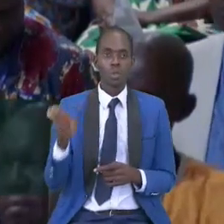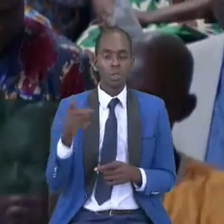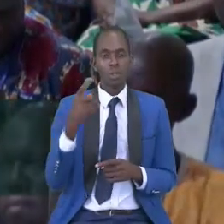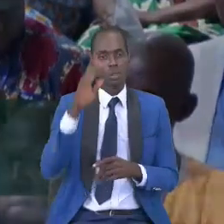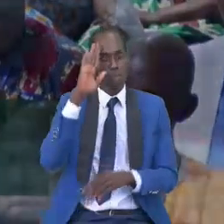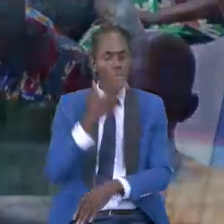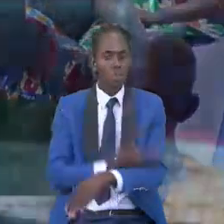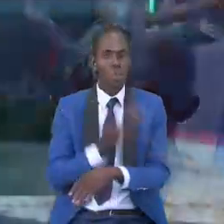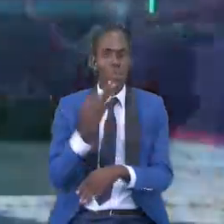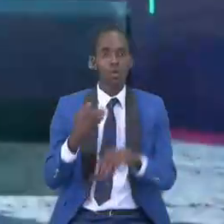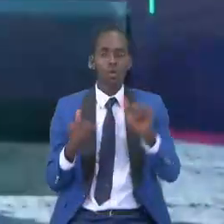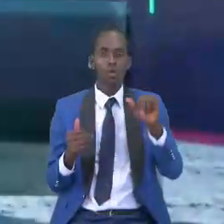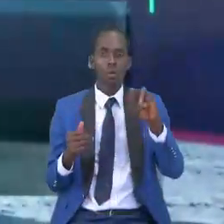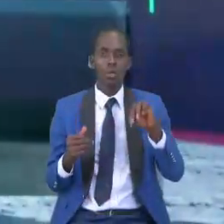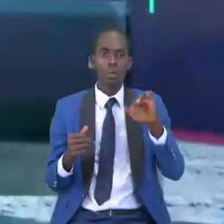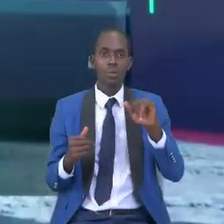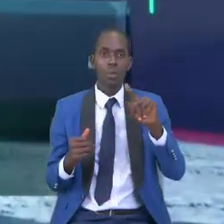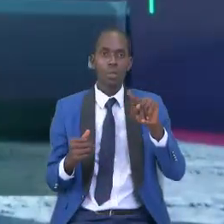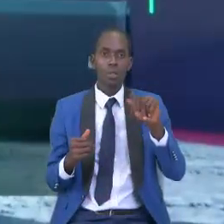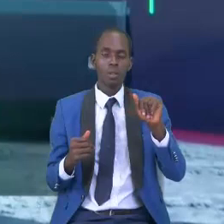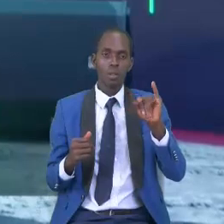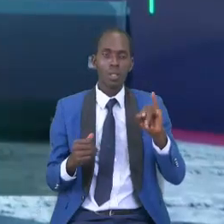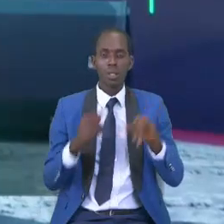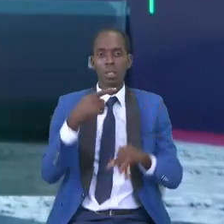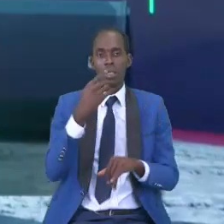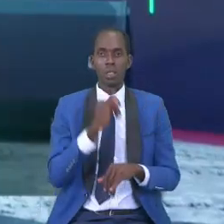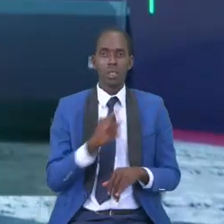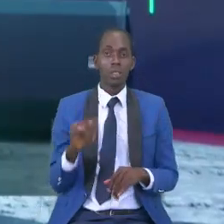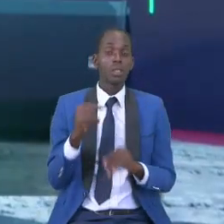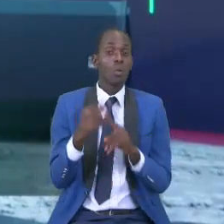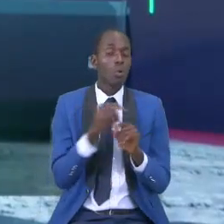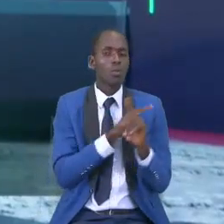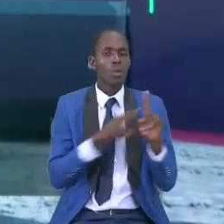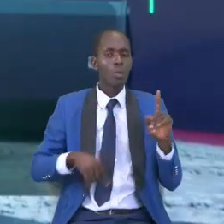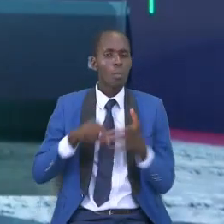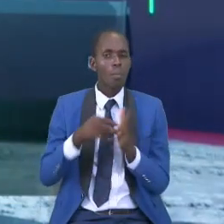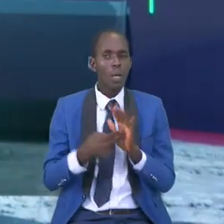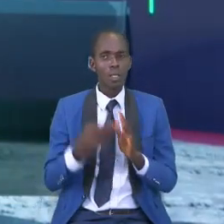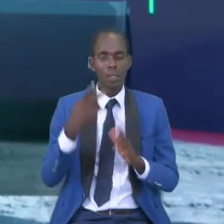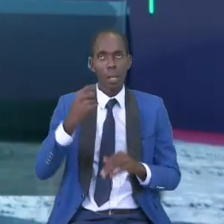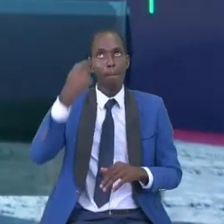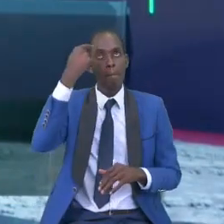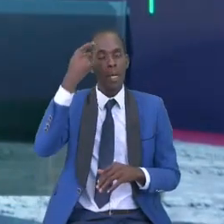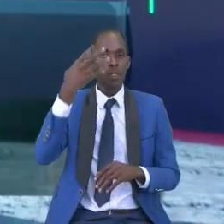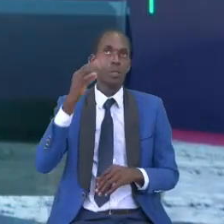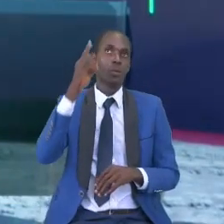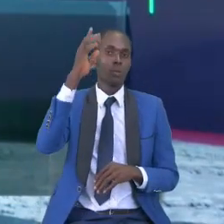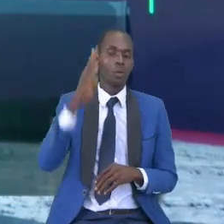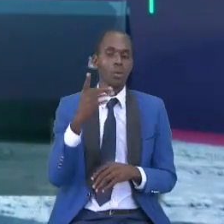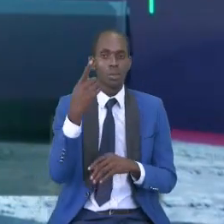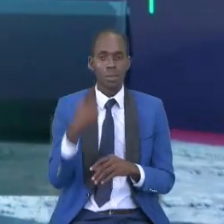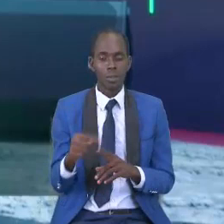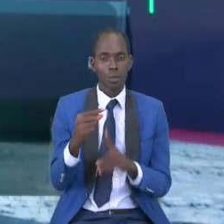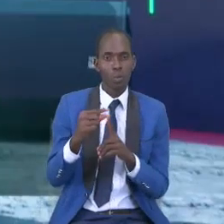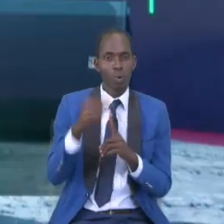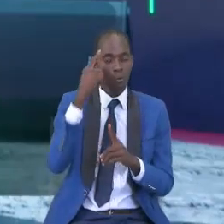of Amittai. The word of the Lord, that means the might of God, the message for the